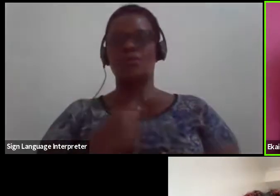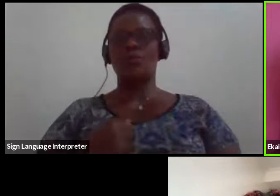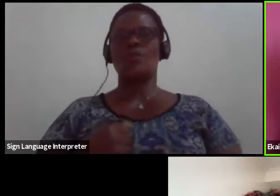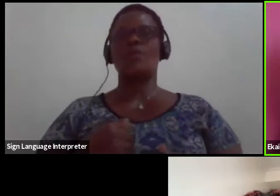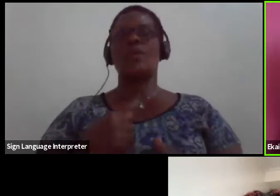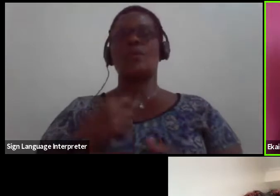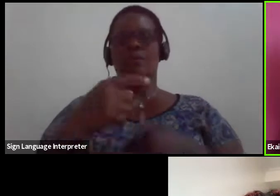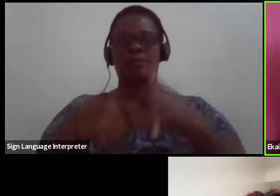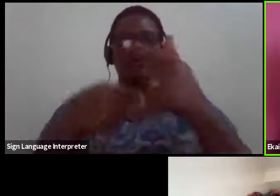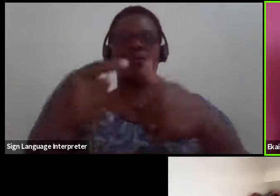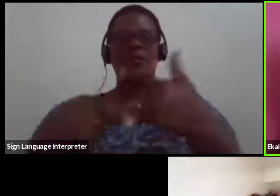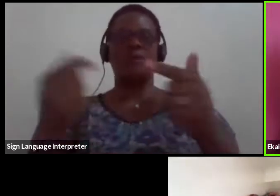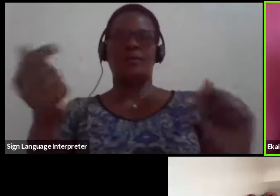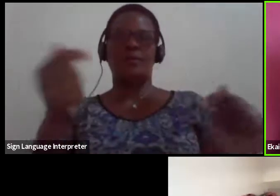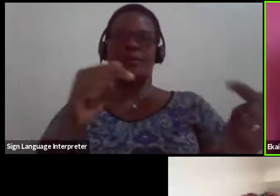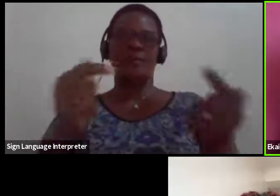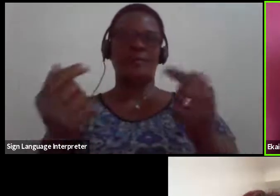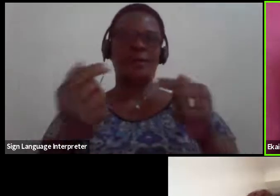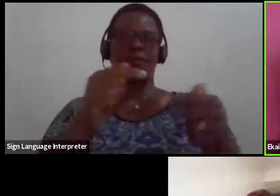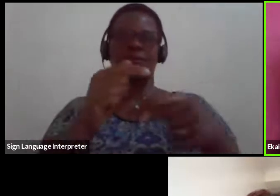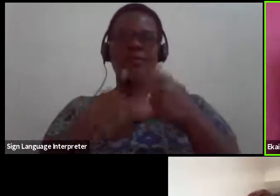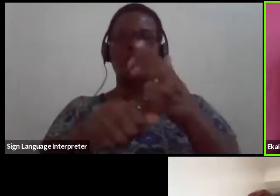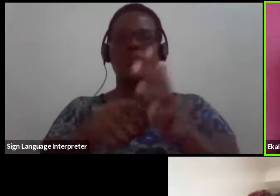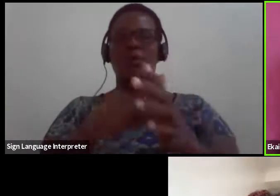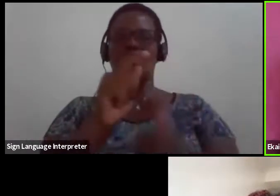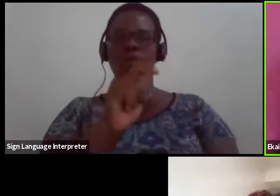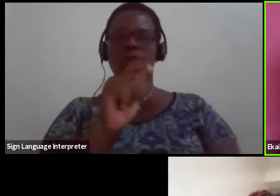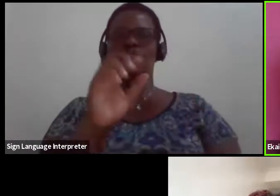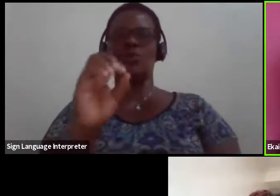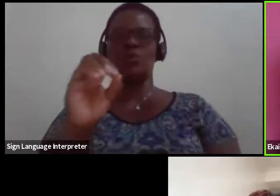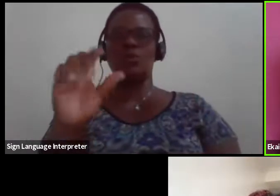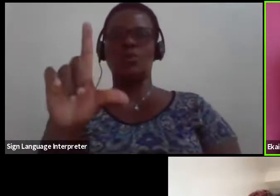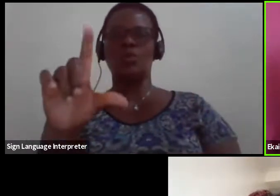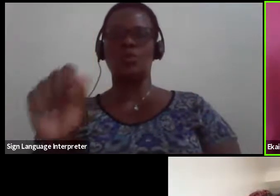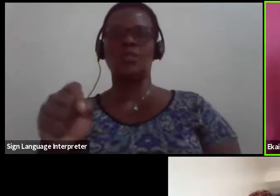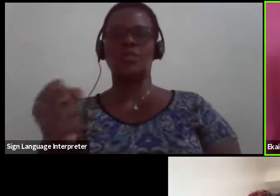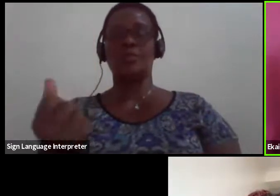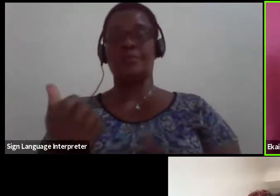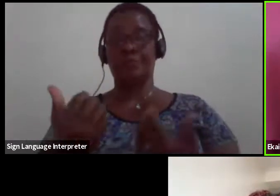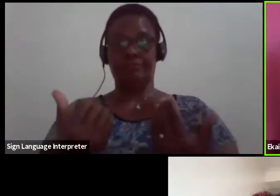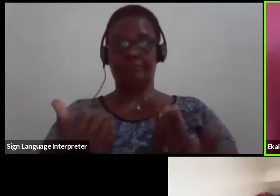discussion on the tools. So Paradigm Initiative is an